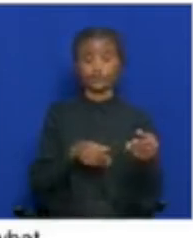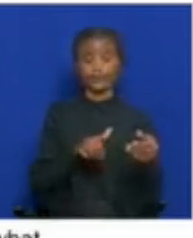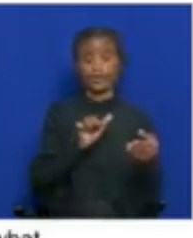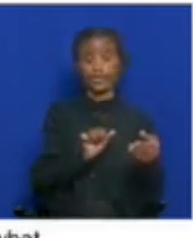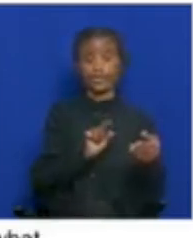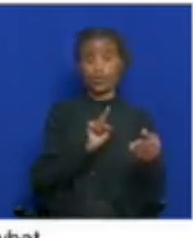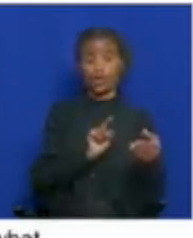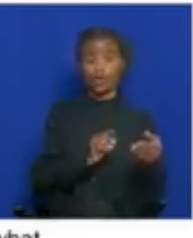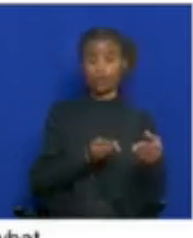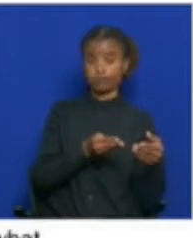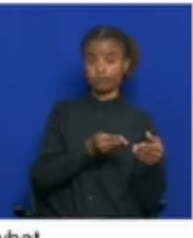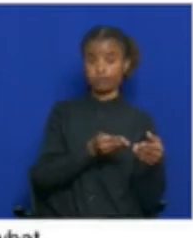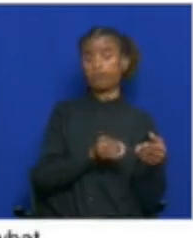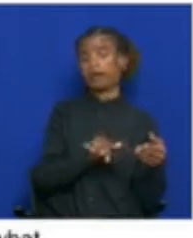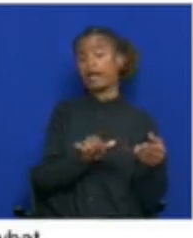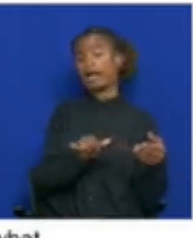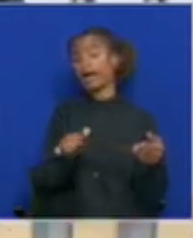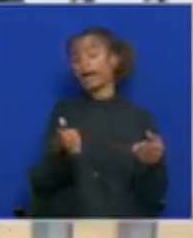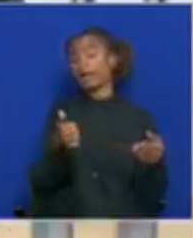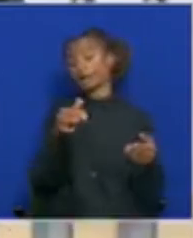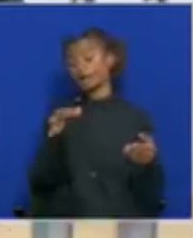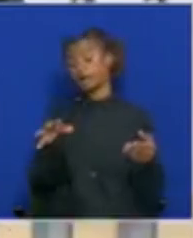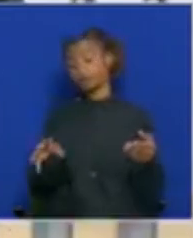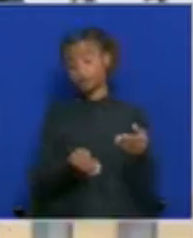your investigation?